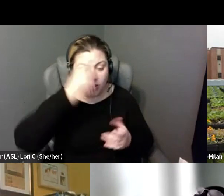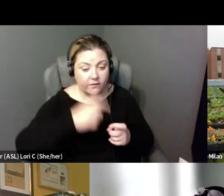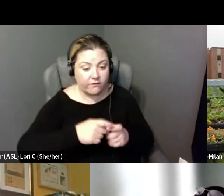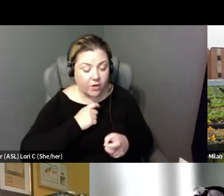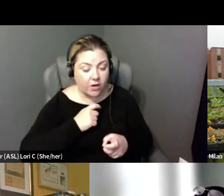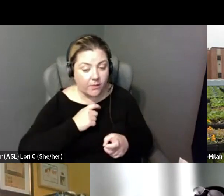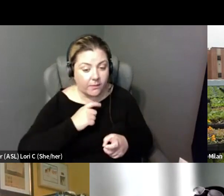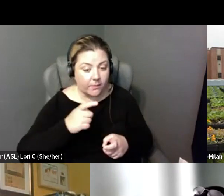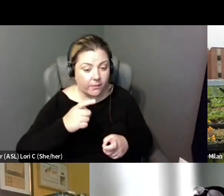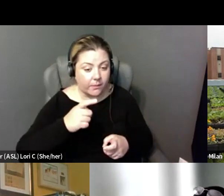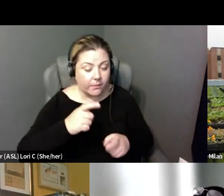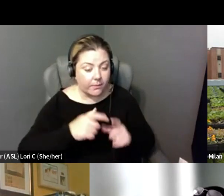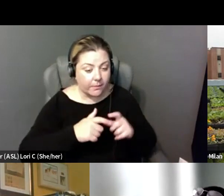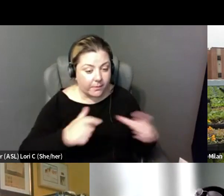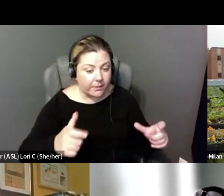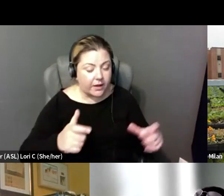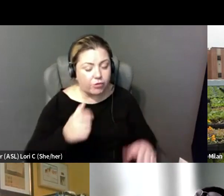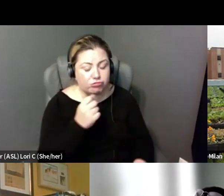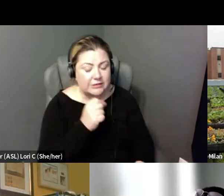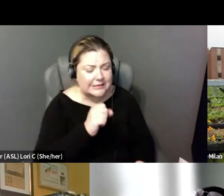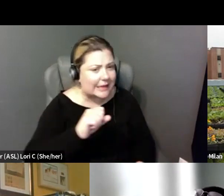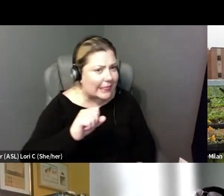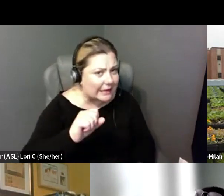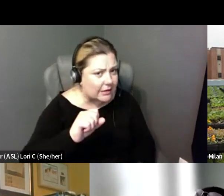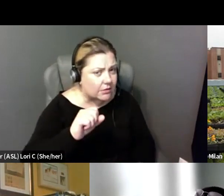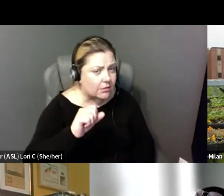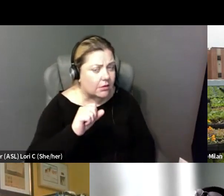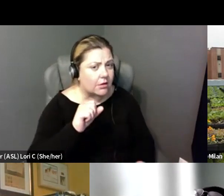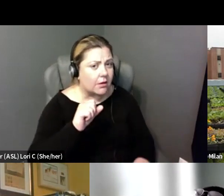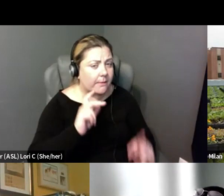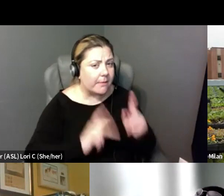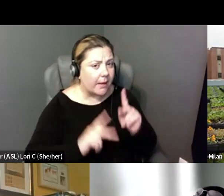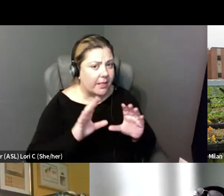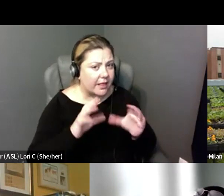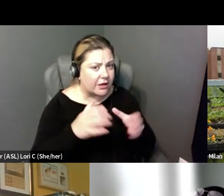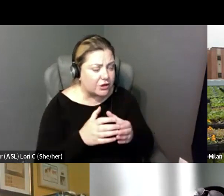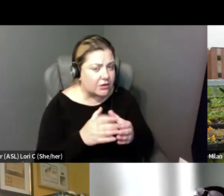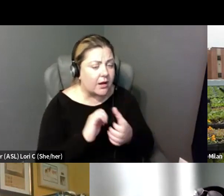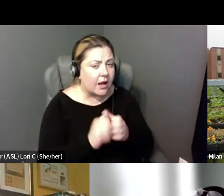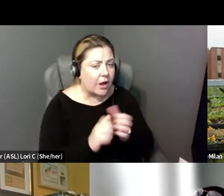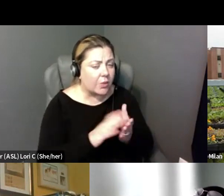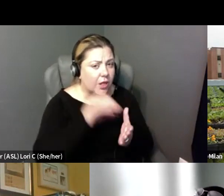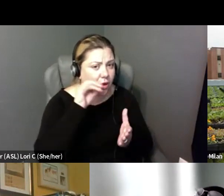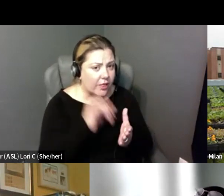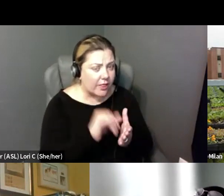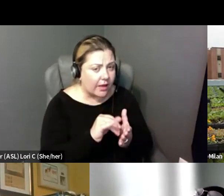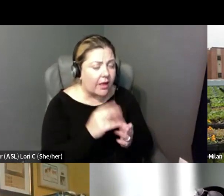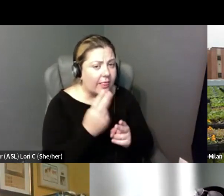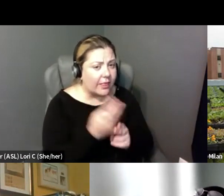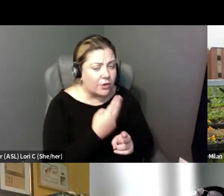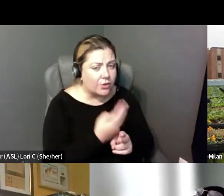inequities, but the population is resilient enough to sustain, then how do we use that information which